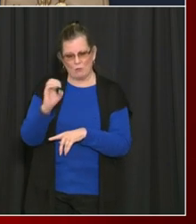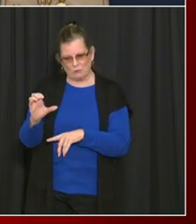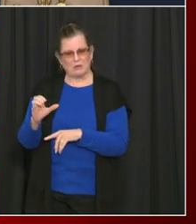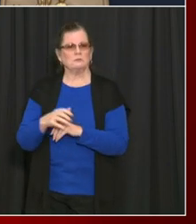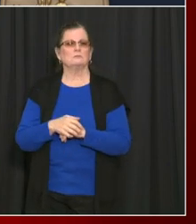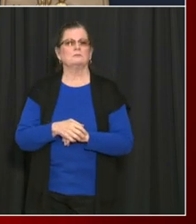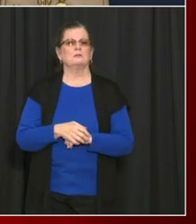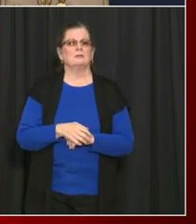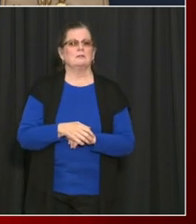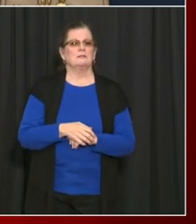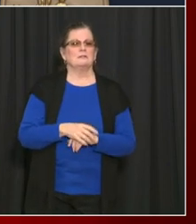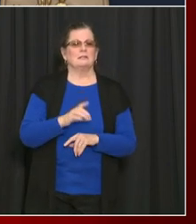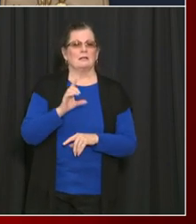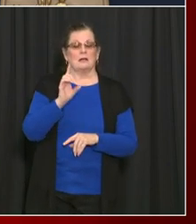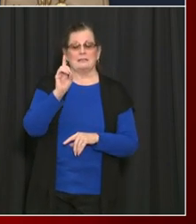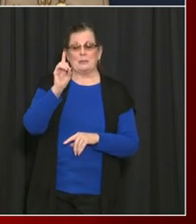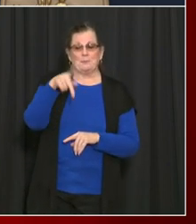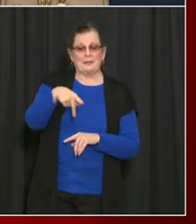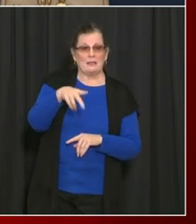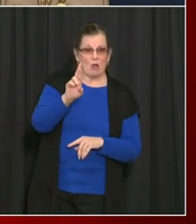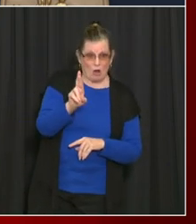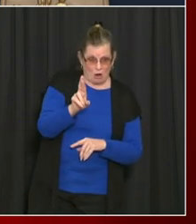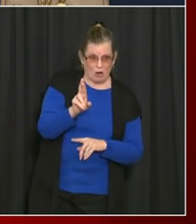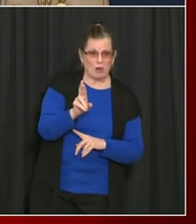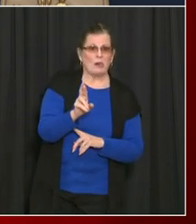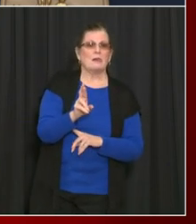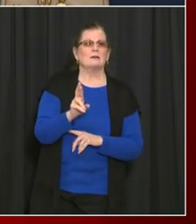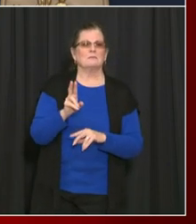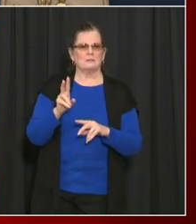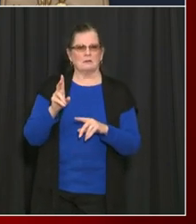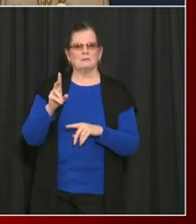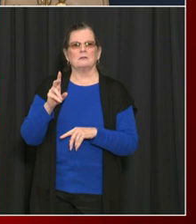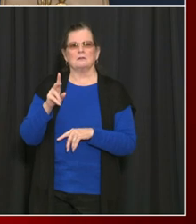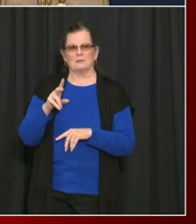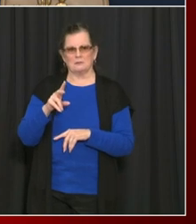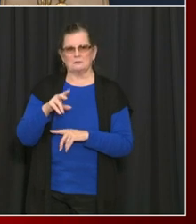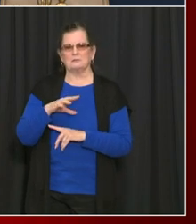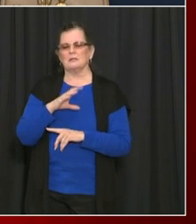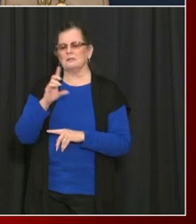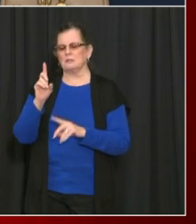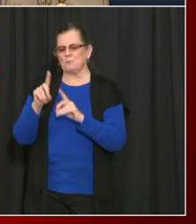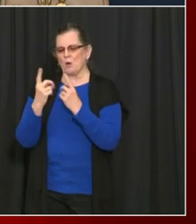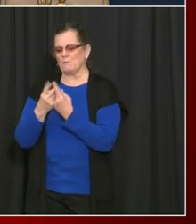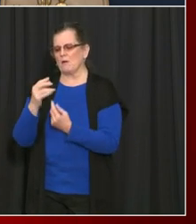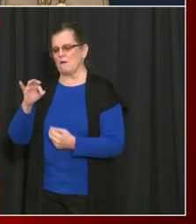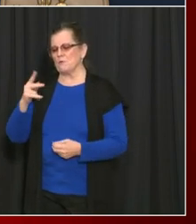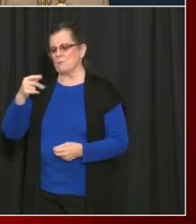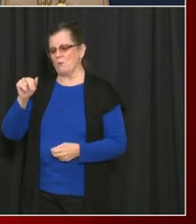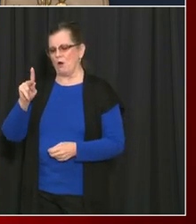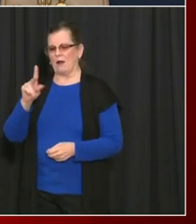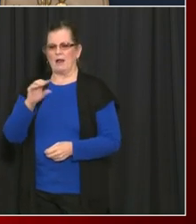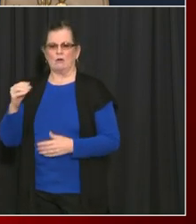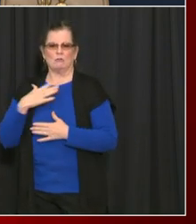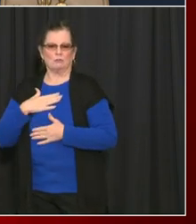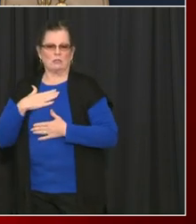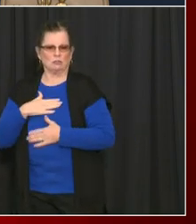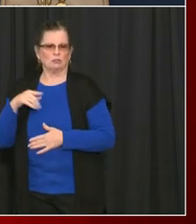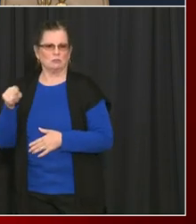D.C. government, and these parks have been closed, in some cases